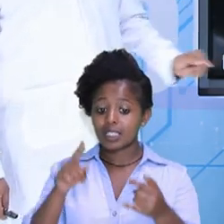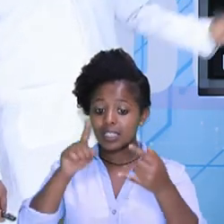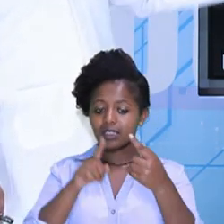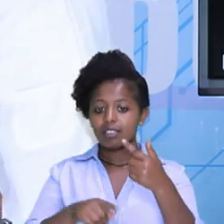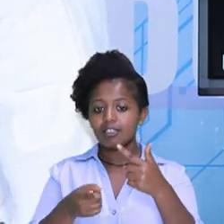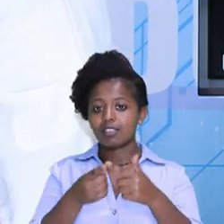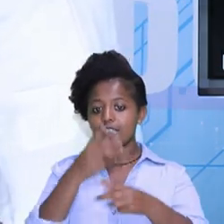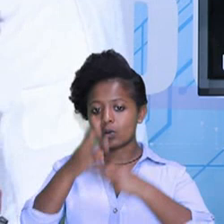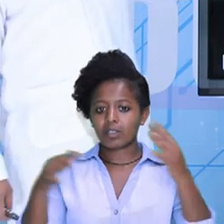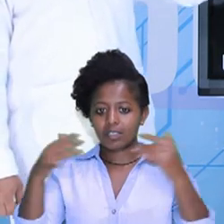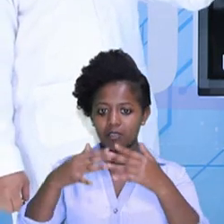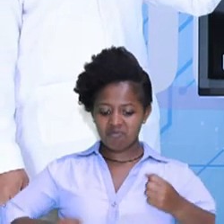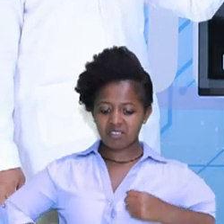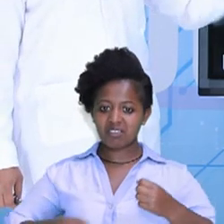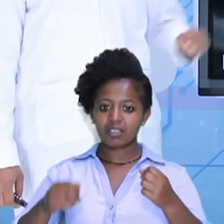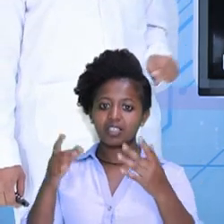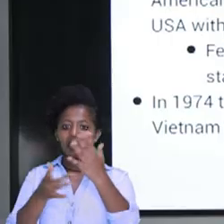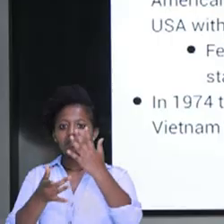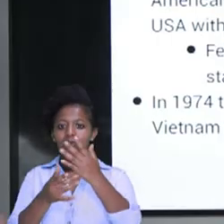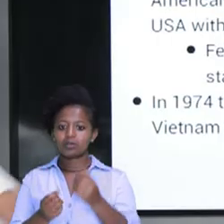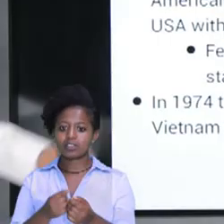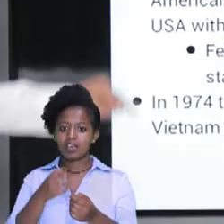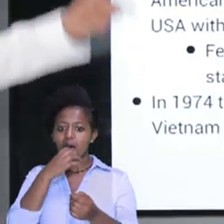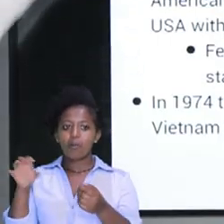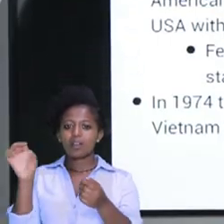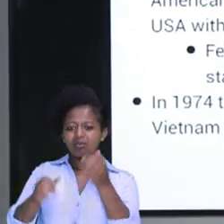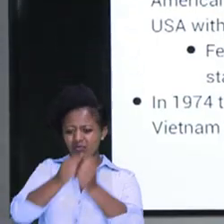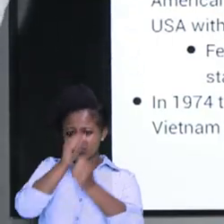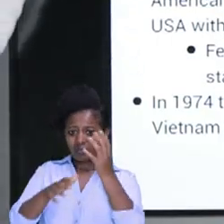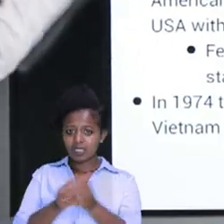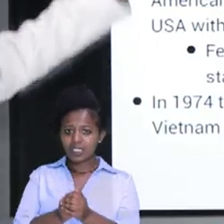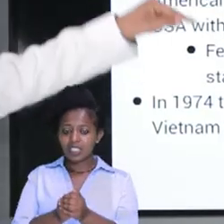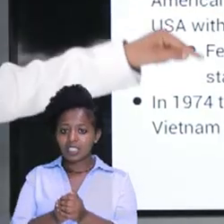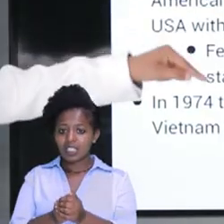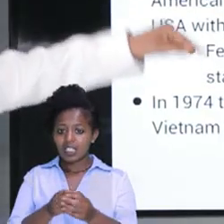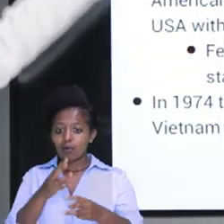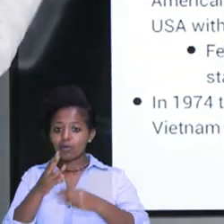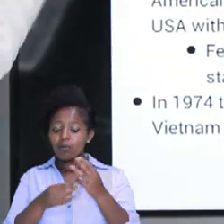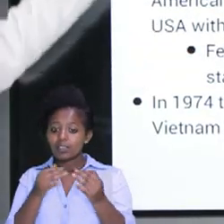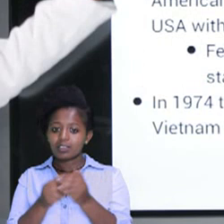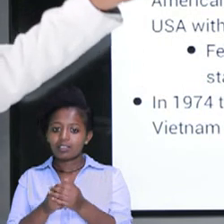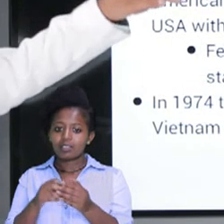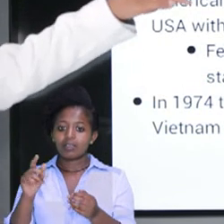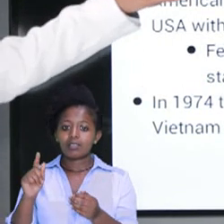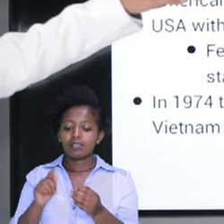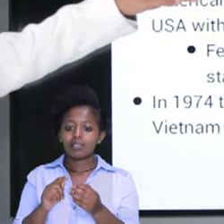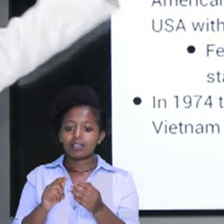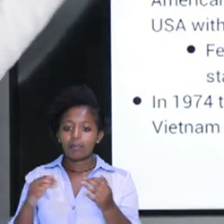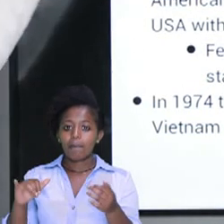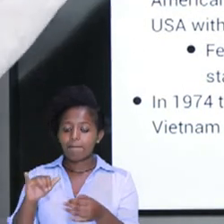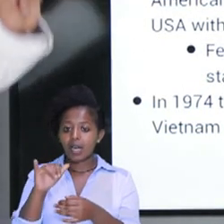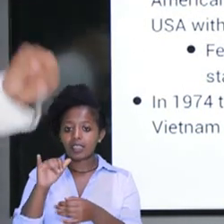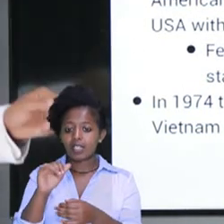War military technology like massive bombing, anti-personnel weapons, napalm,